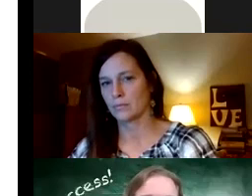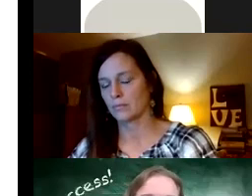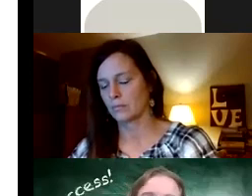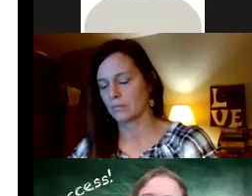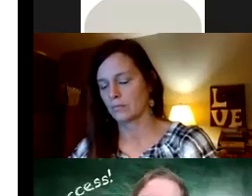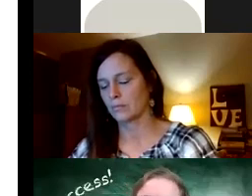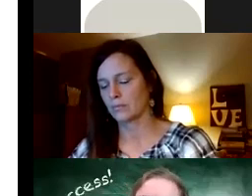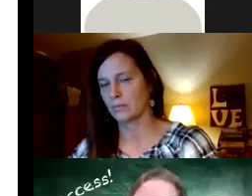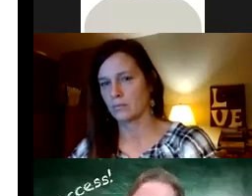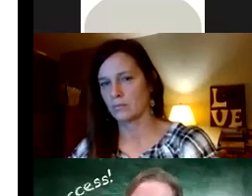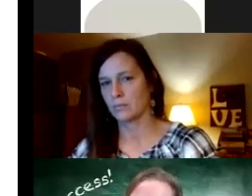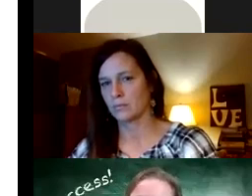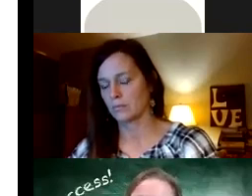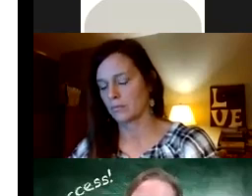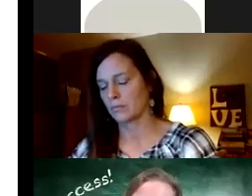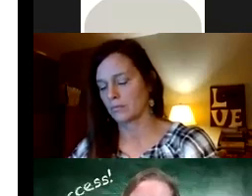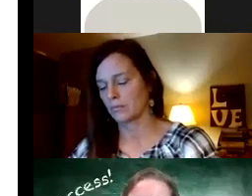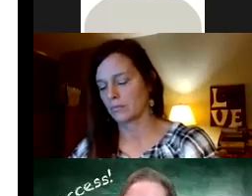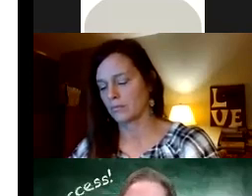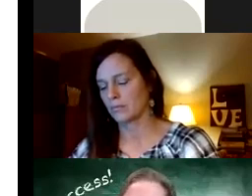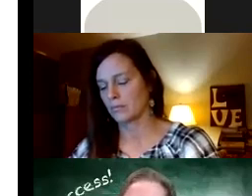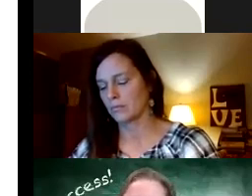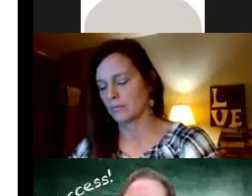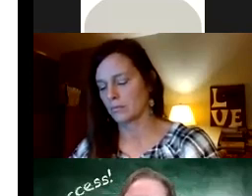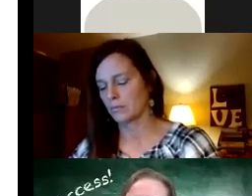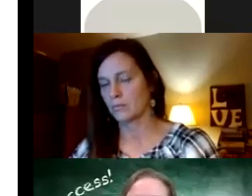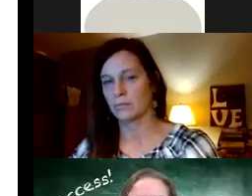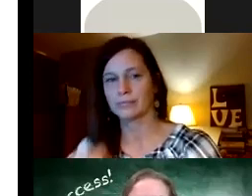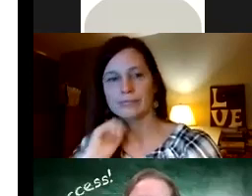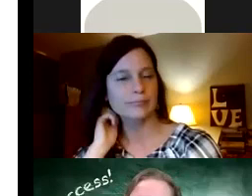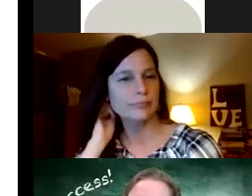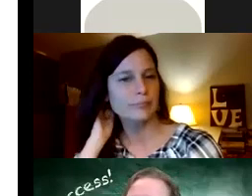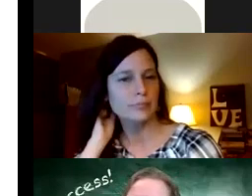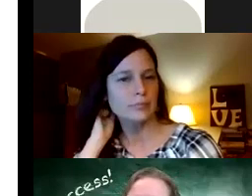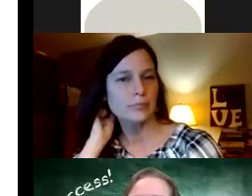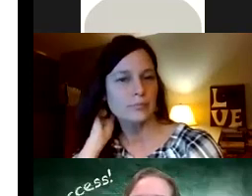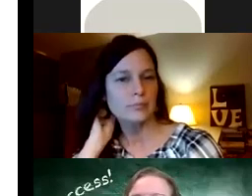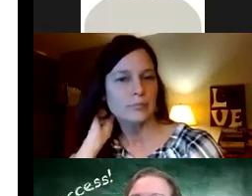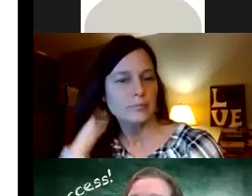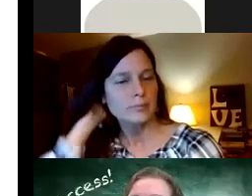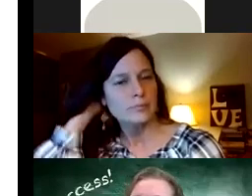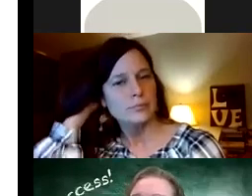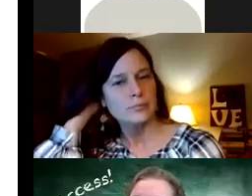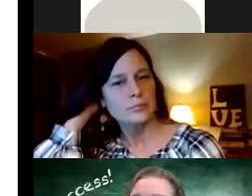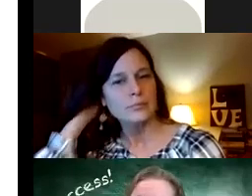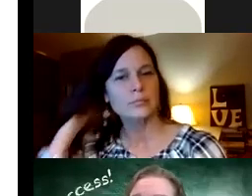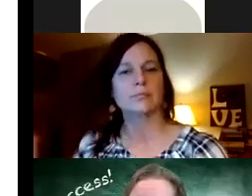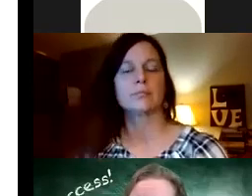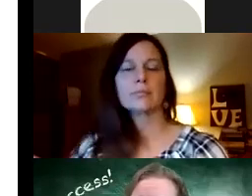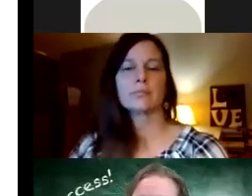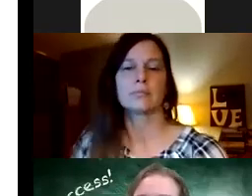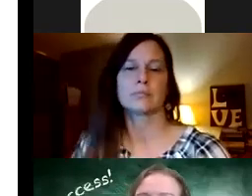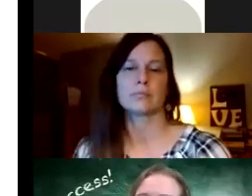have. And the student is going to need one, right? The student, because it's their application, they'll need to create their own FSA